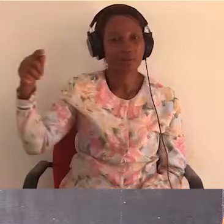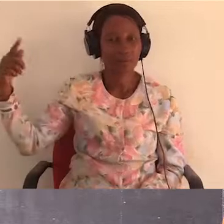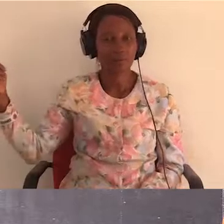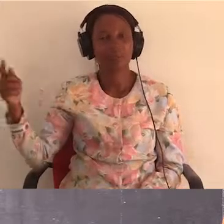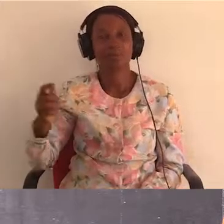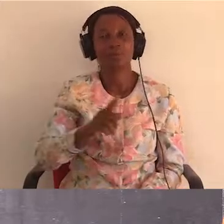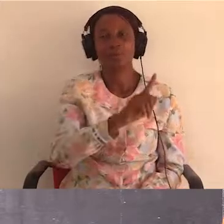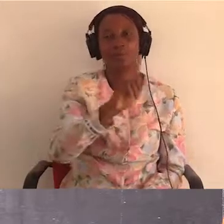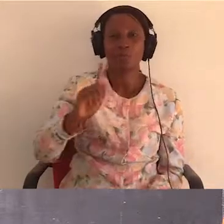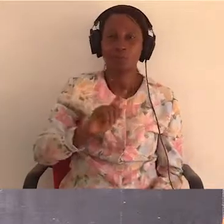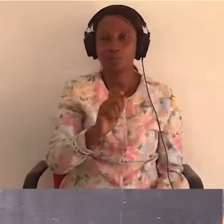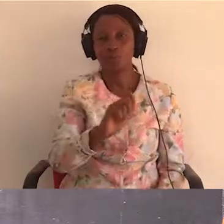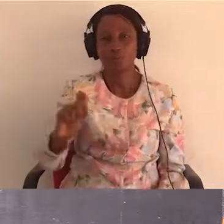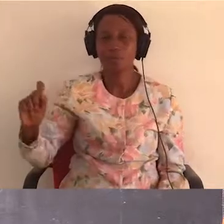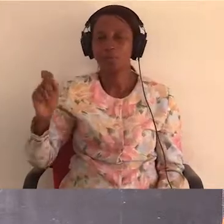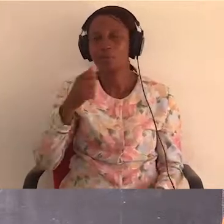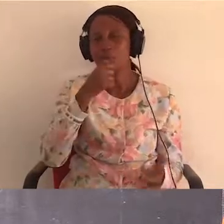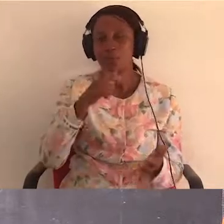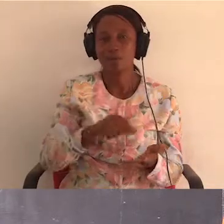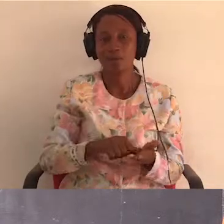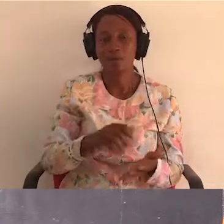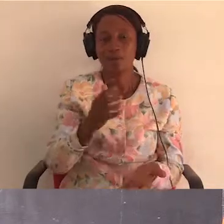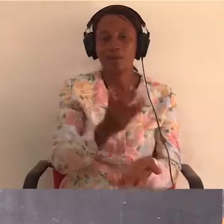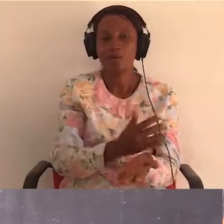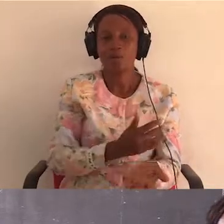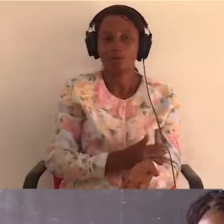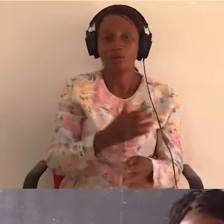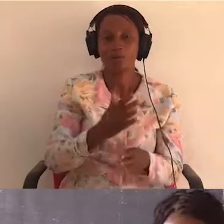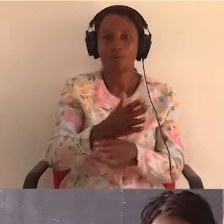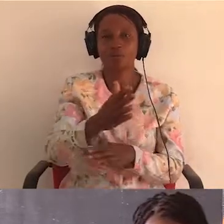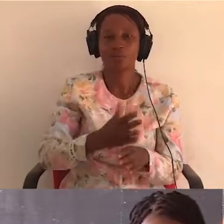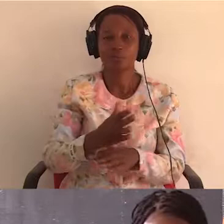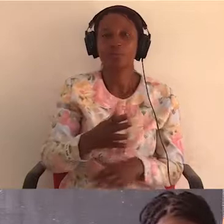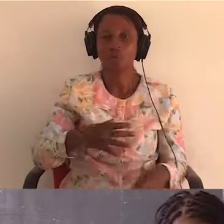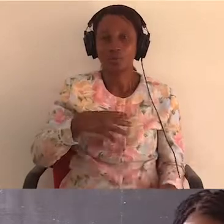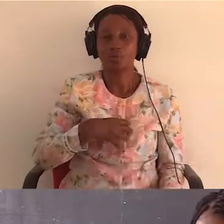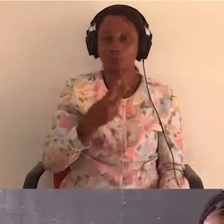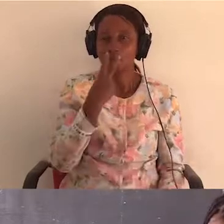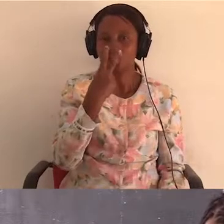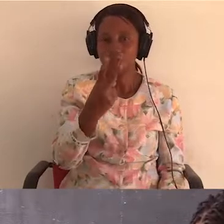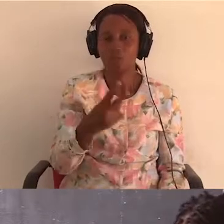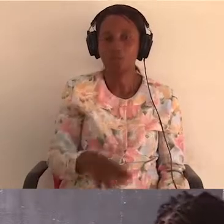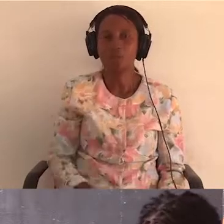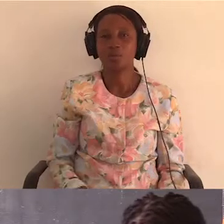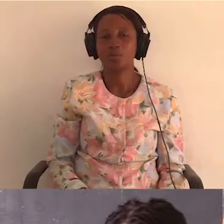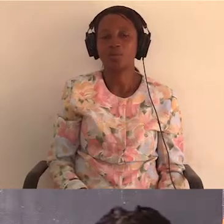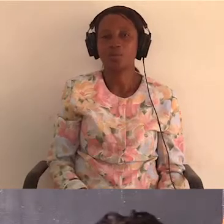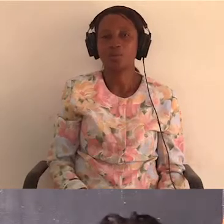we have formed the letter. Now, before we move, I want us to look at